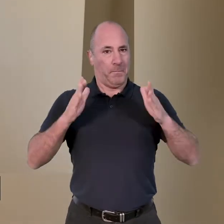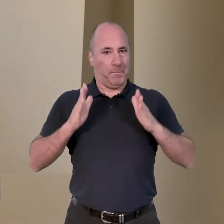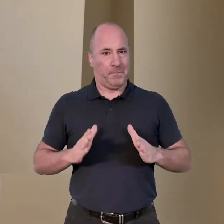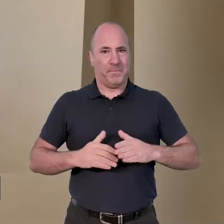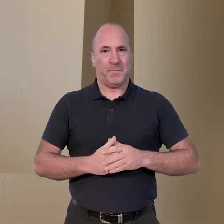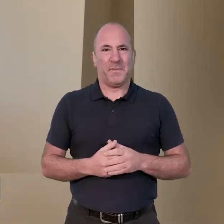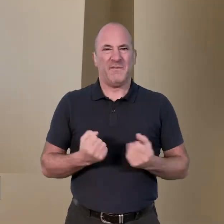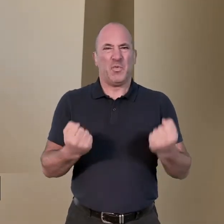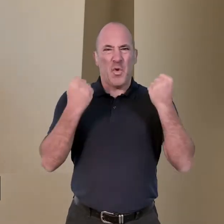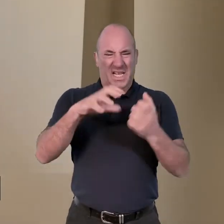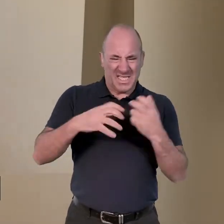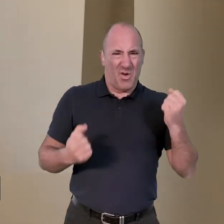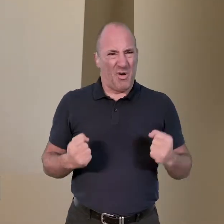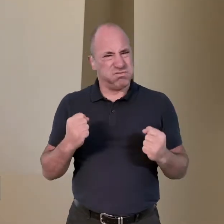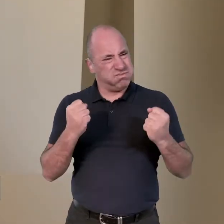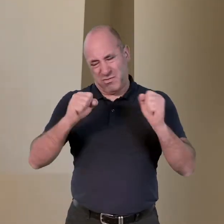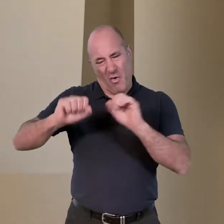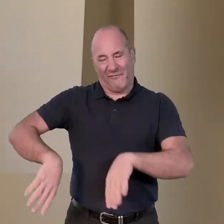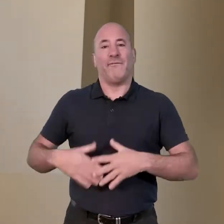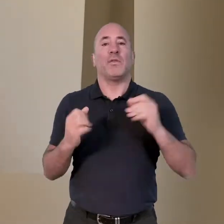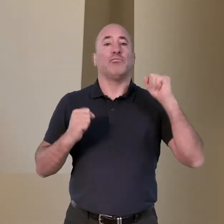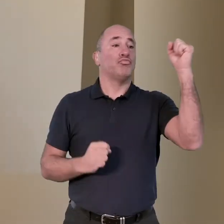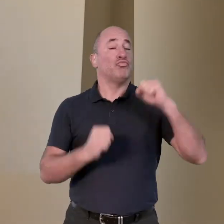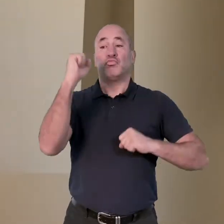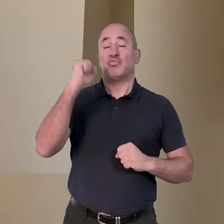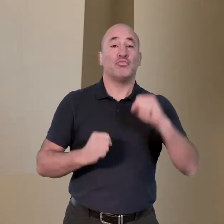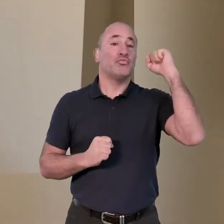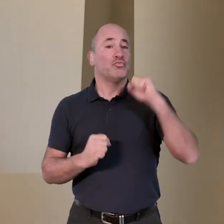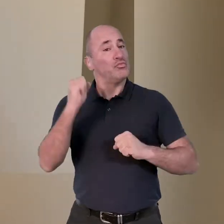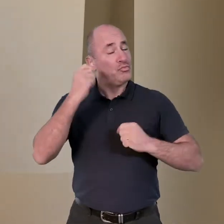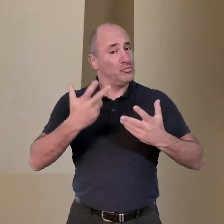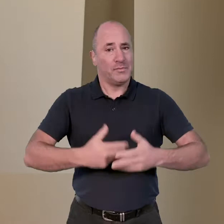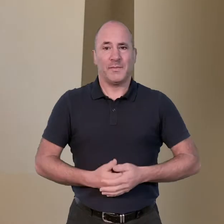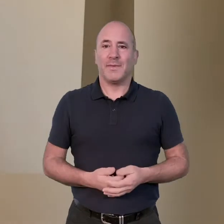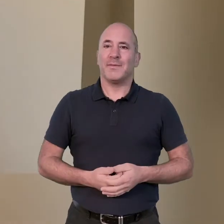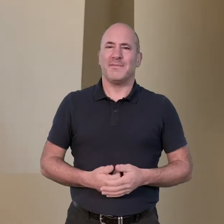If the weights are too much, just pop them down and we'll keep punching.